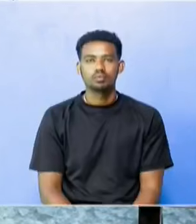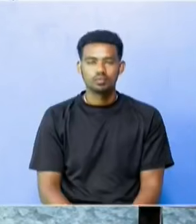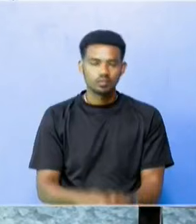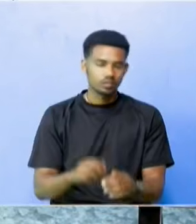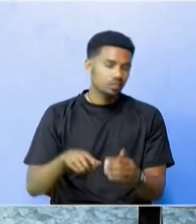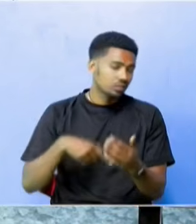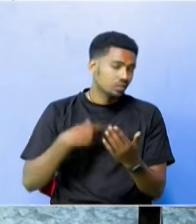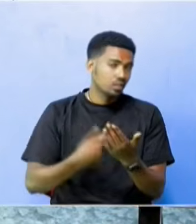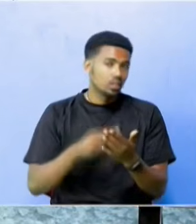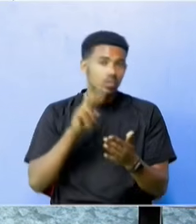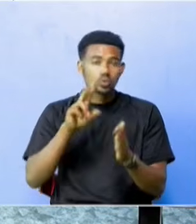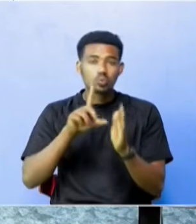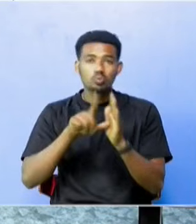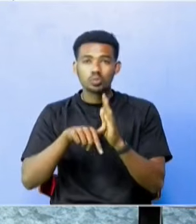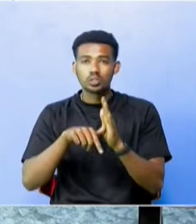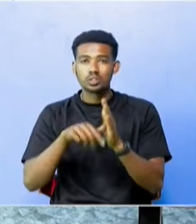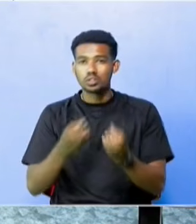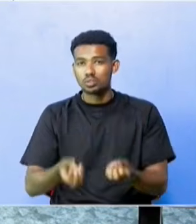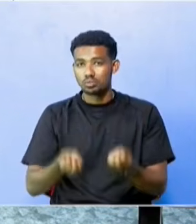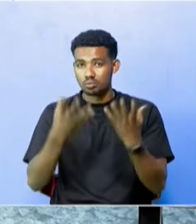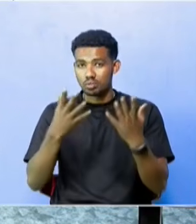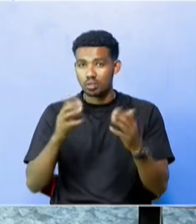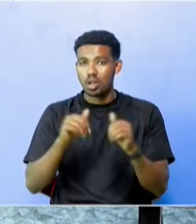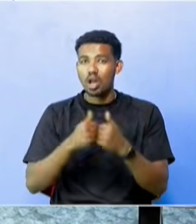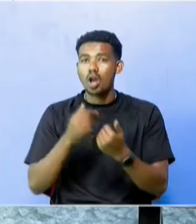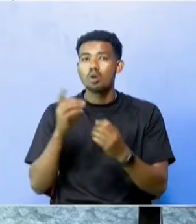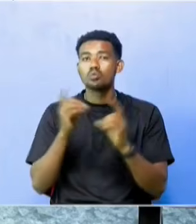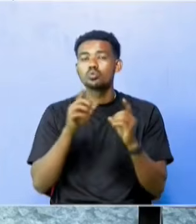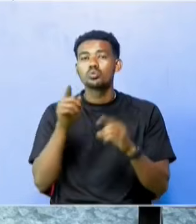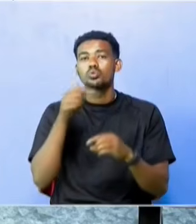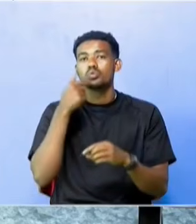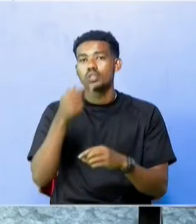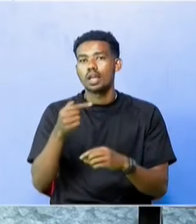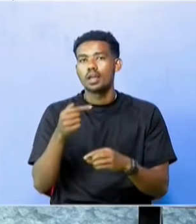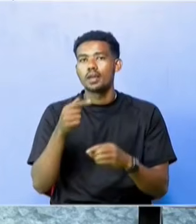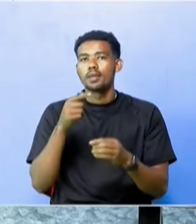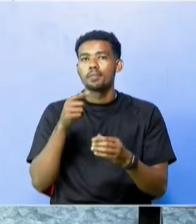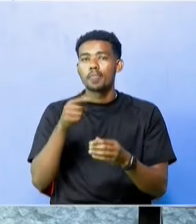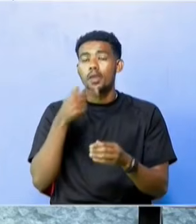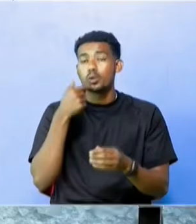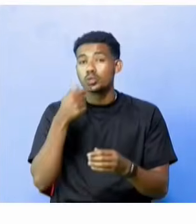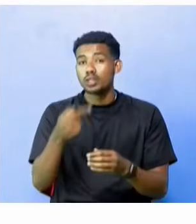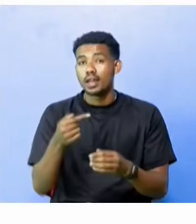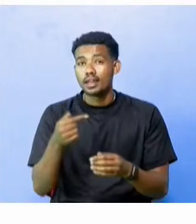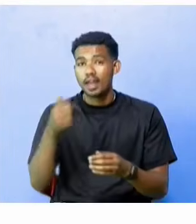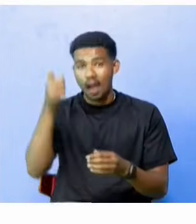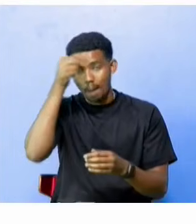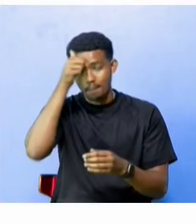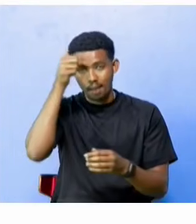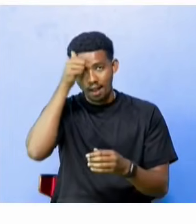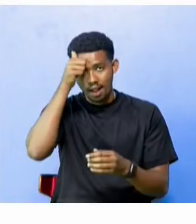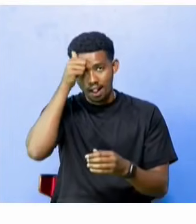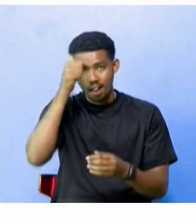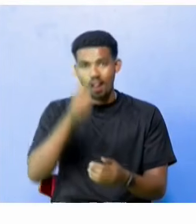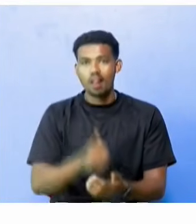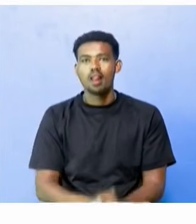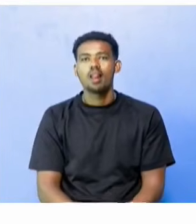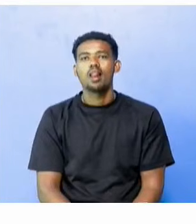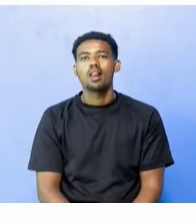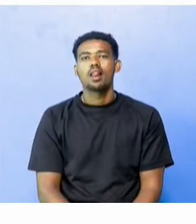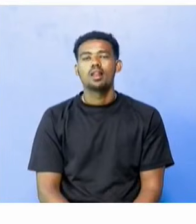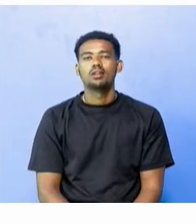So, 2 minutes is over. How do you say? I am sure you said what? Abel